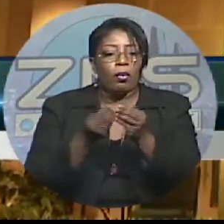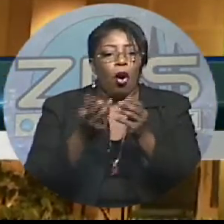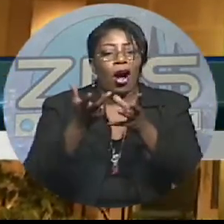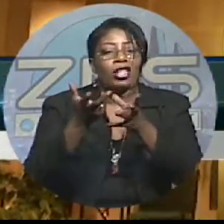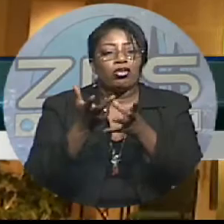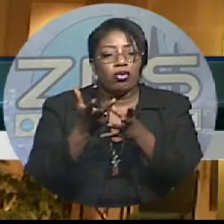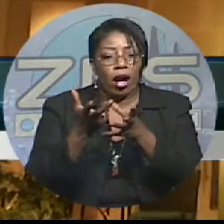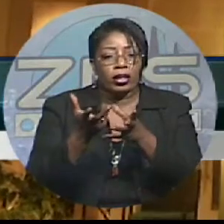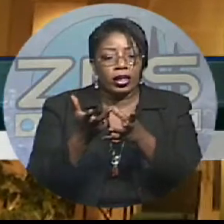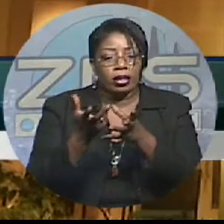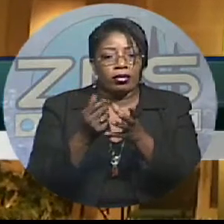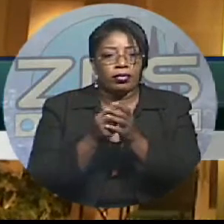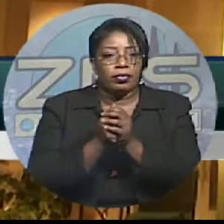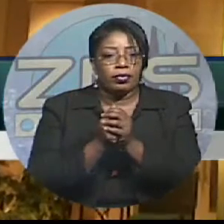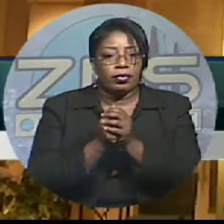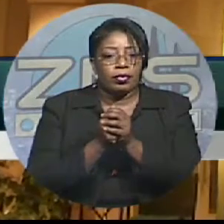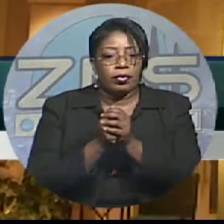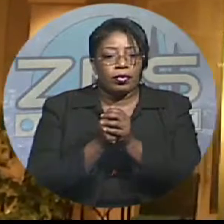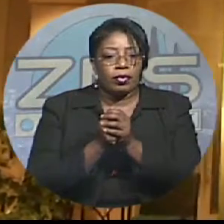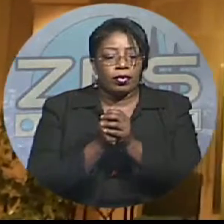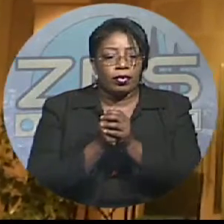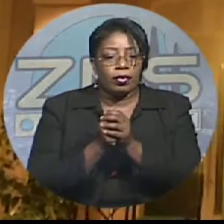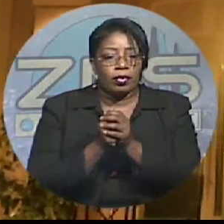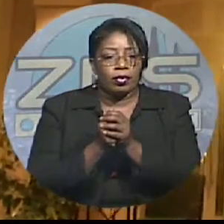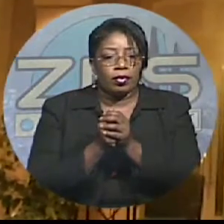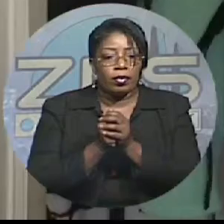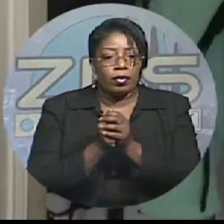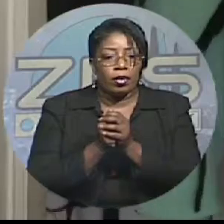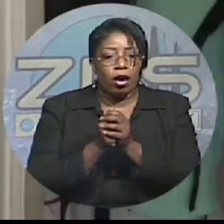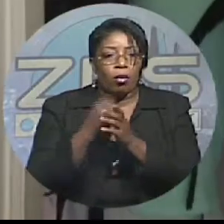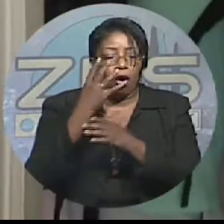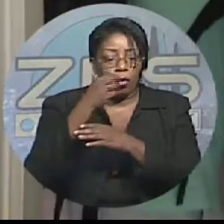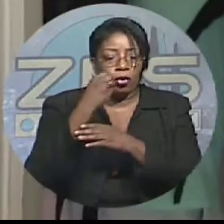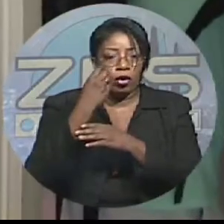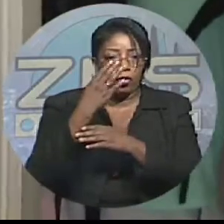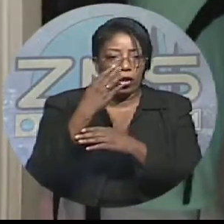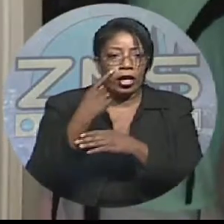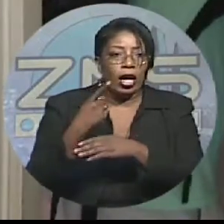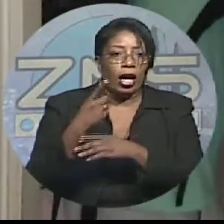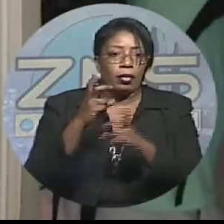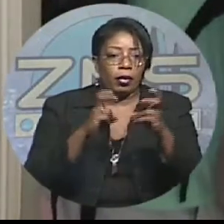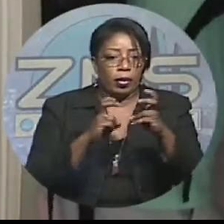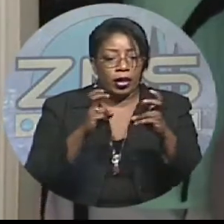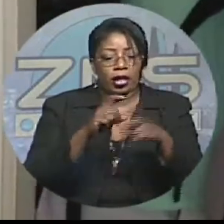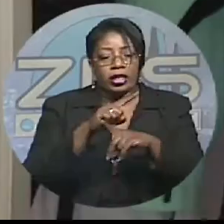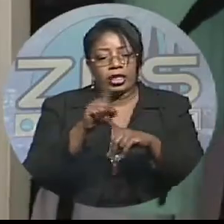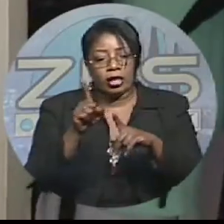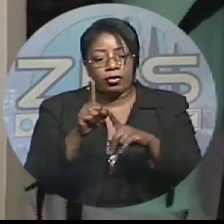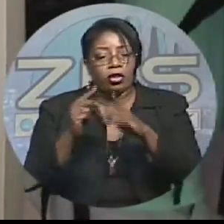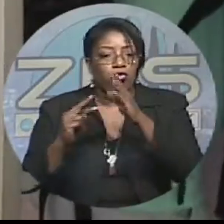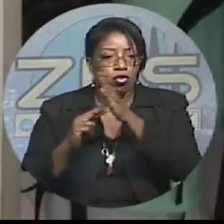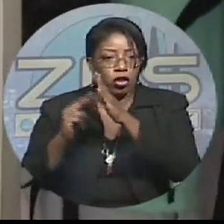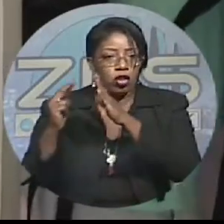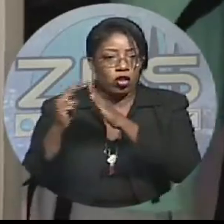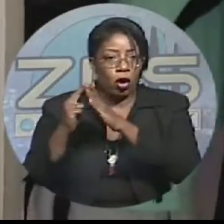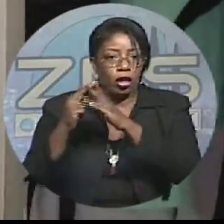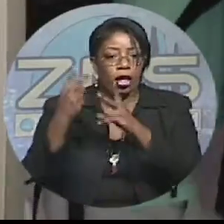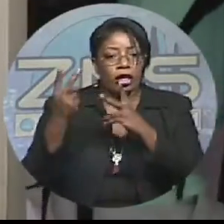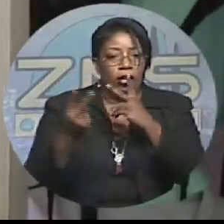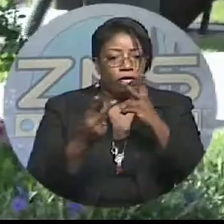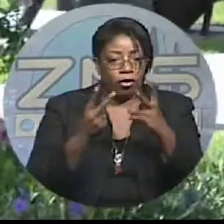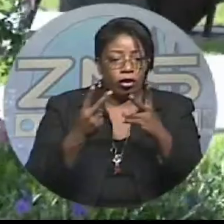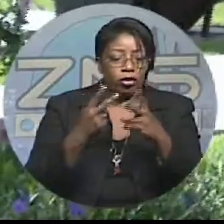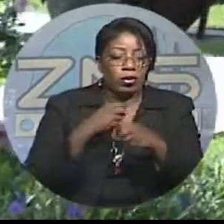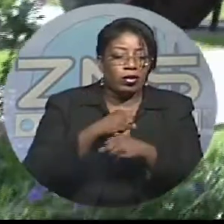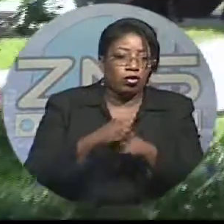attractive, especially since it's located on a family island. Competing against mega resorts locally and internationally for visitors can be a